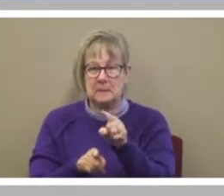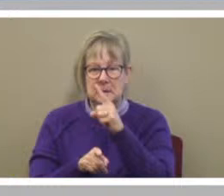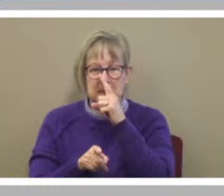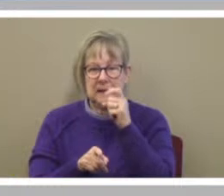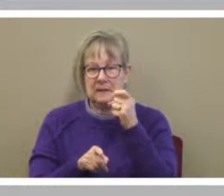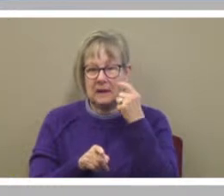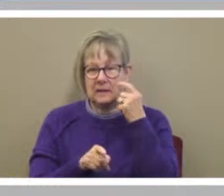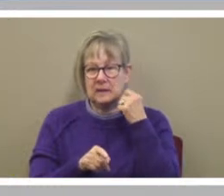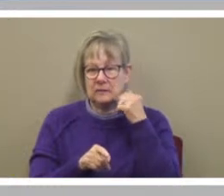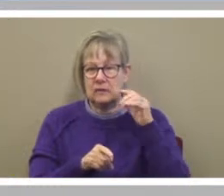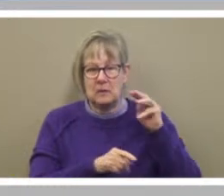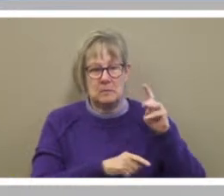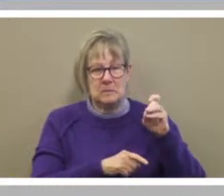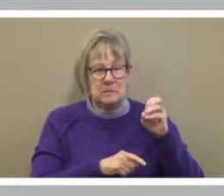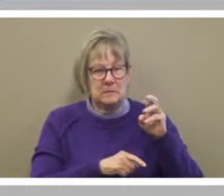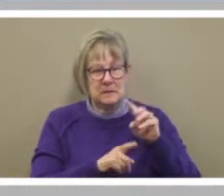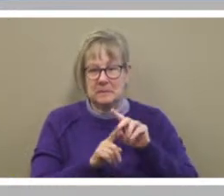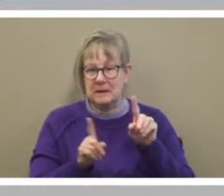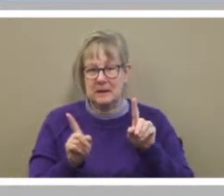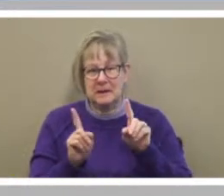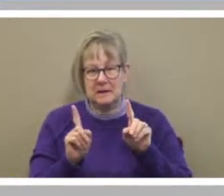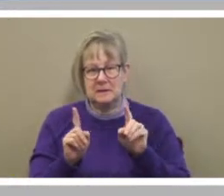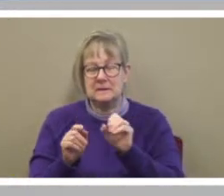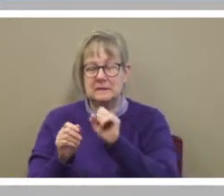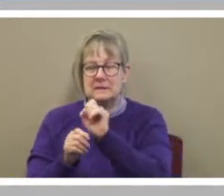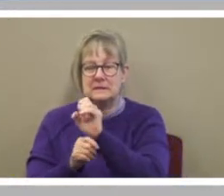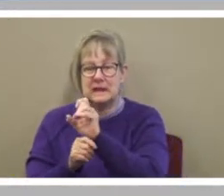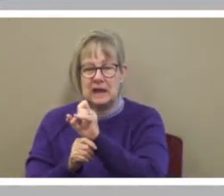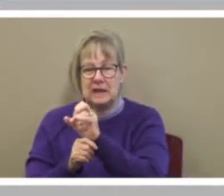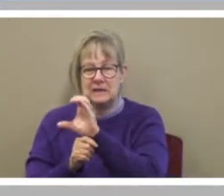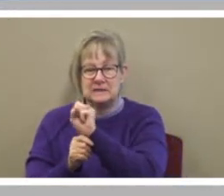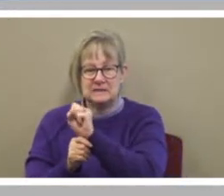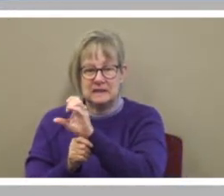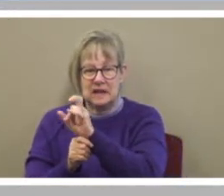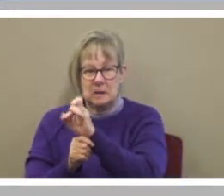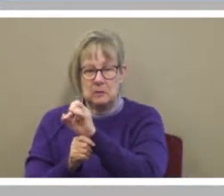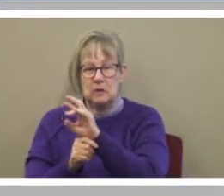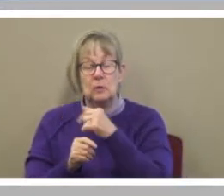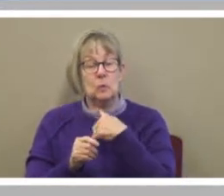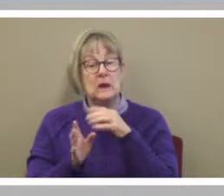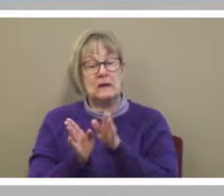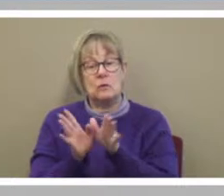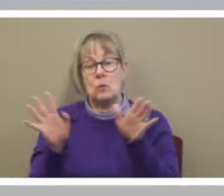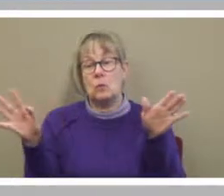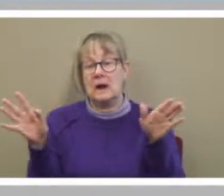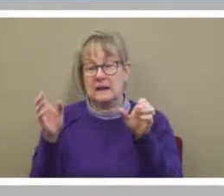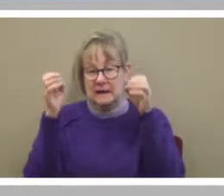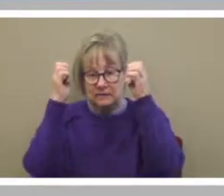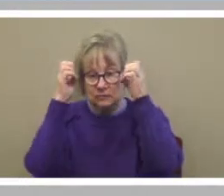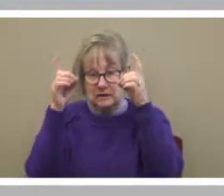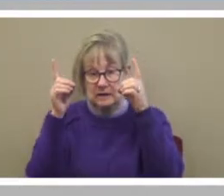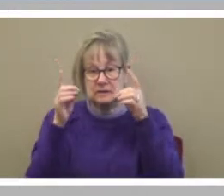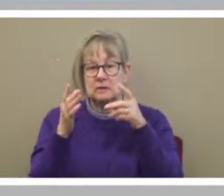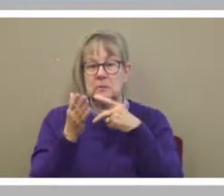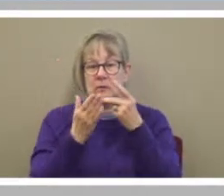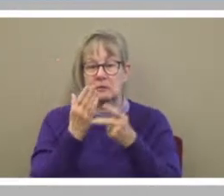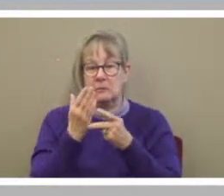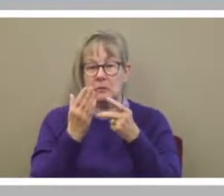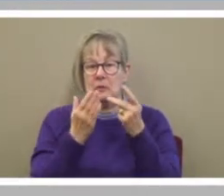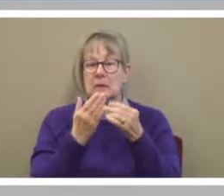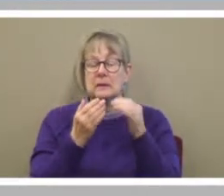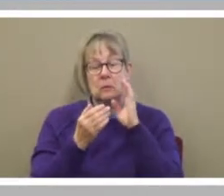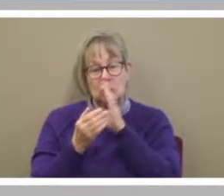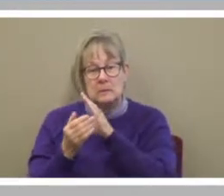wide distributed media campaign, educational campaign, there are going to be scammers out there taking advantage